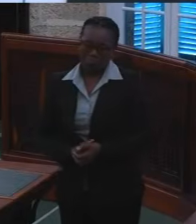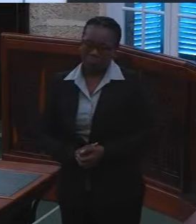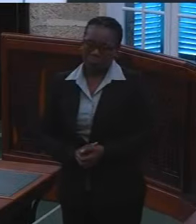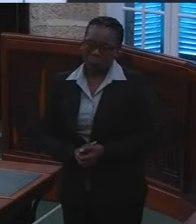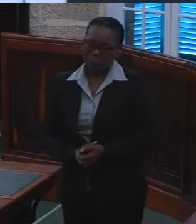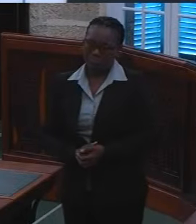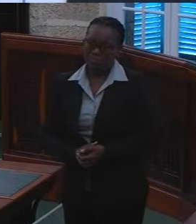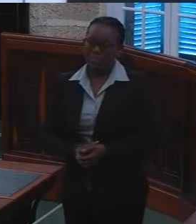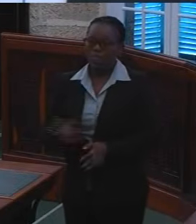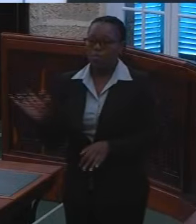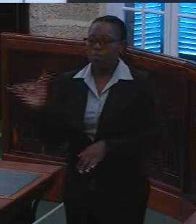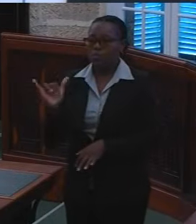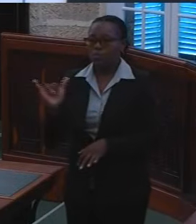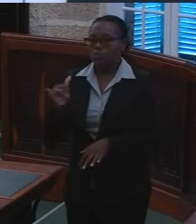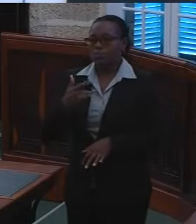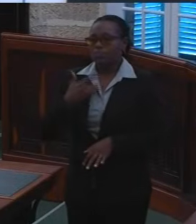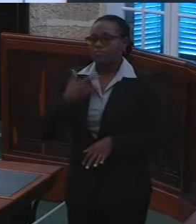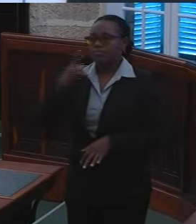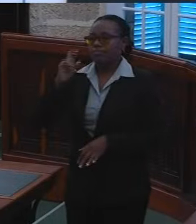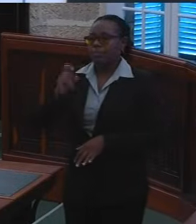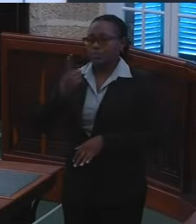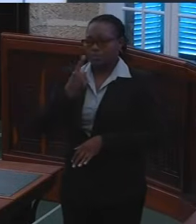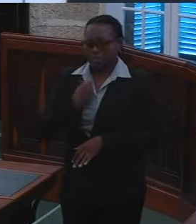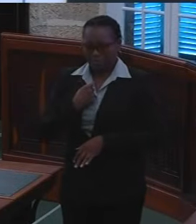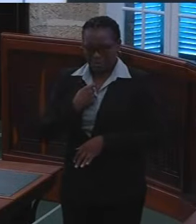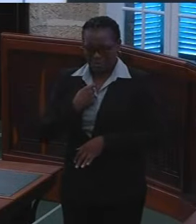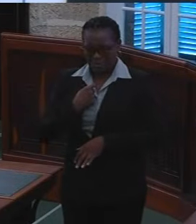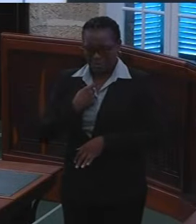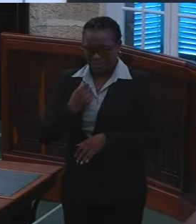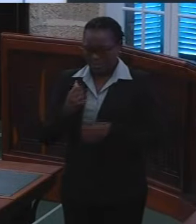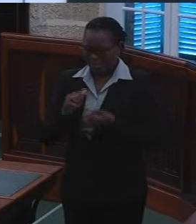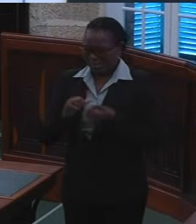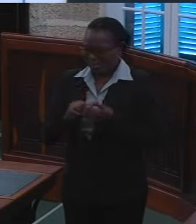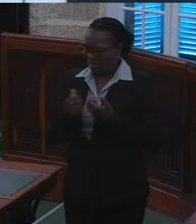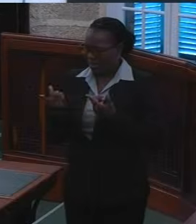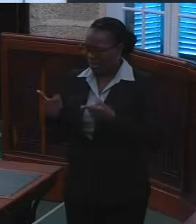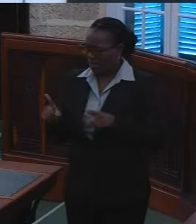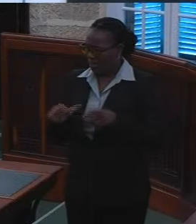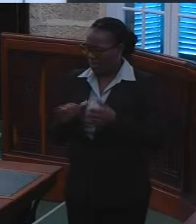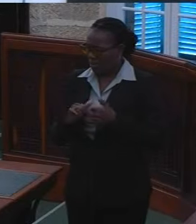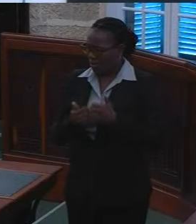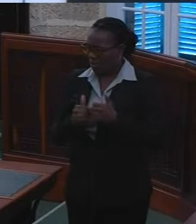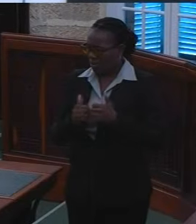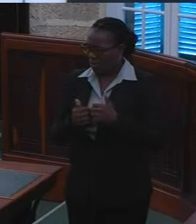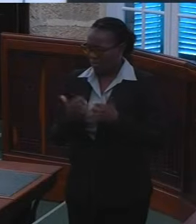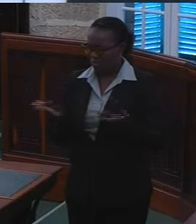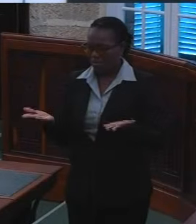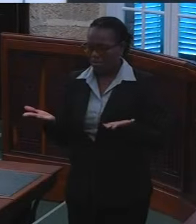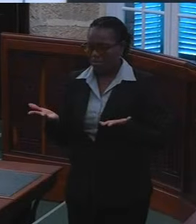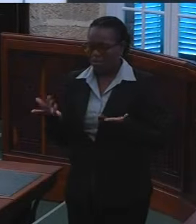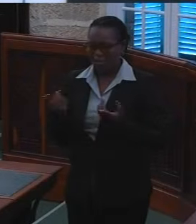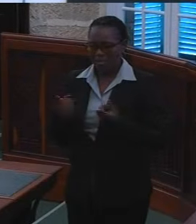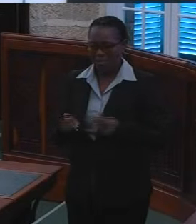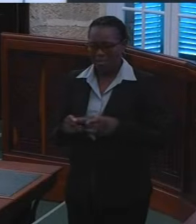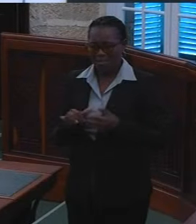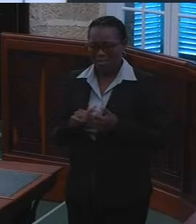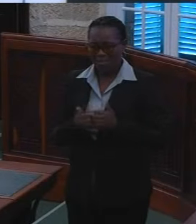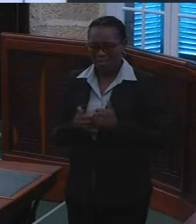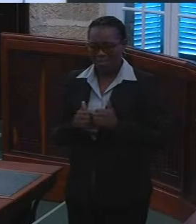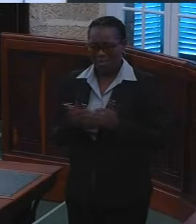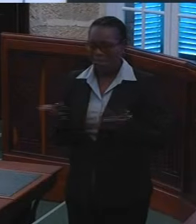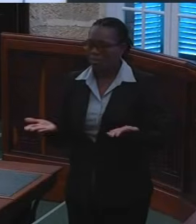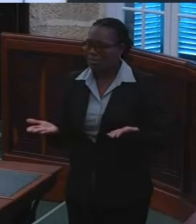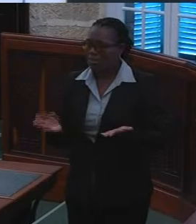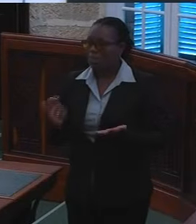also feel that we have to ask ourselves, how did we get here with this bill, and what I think is a